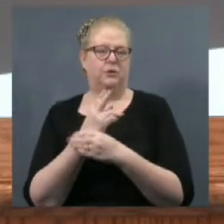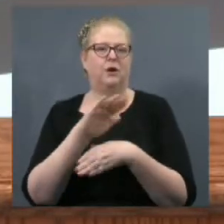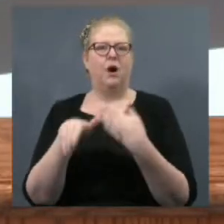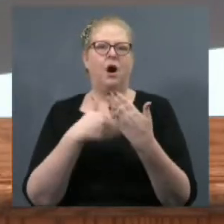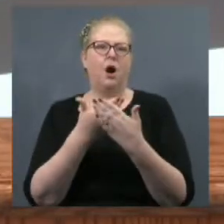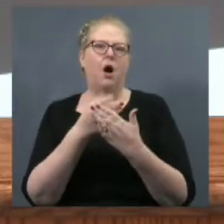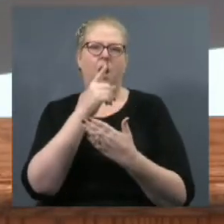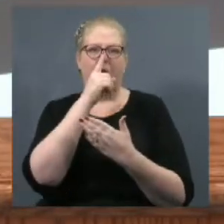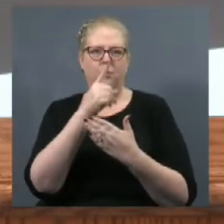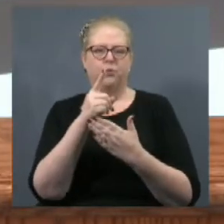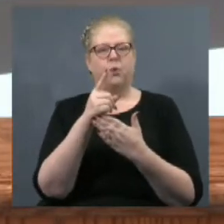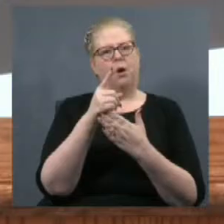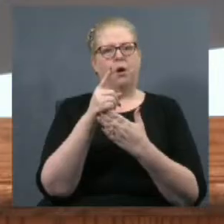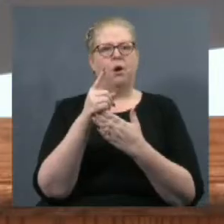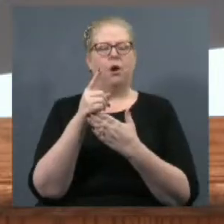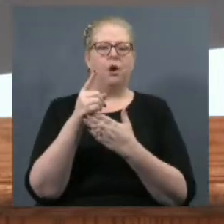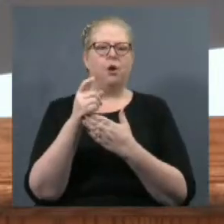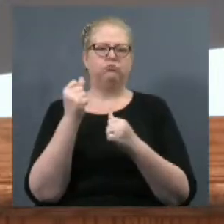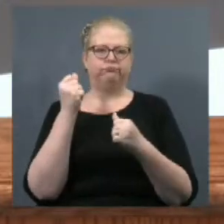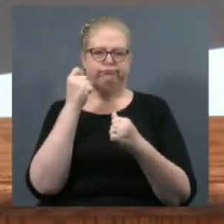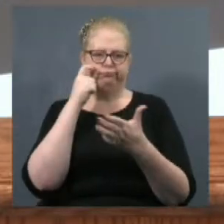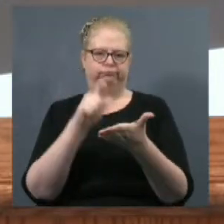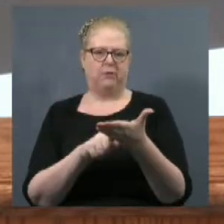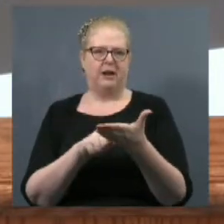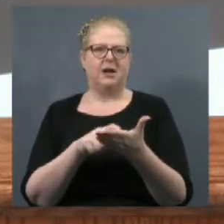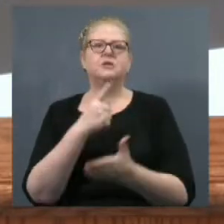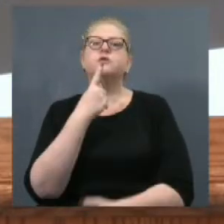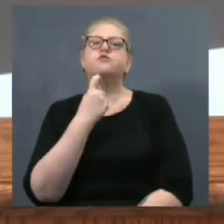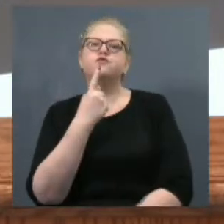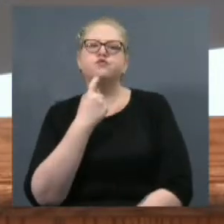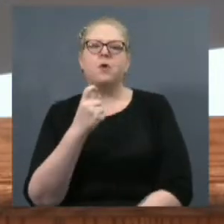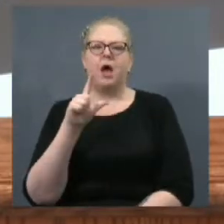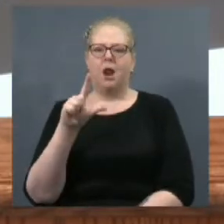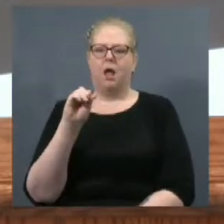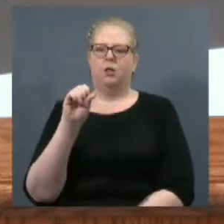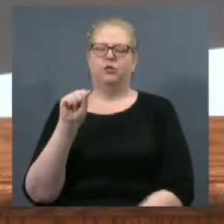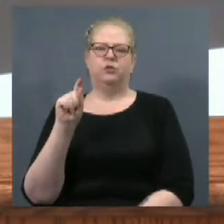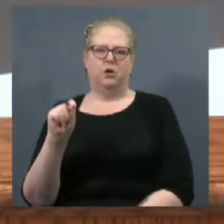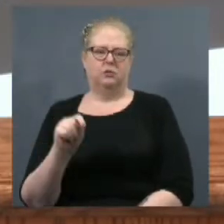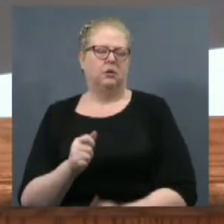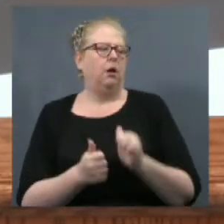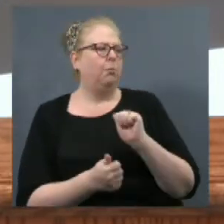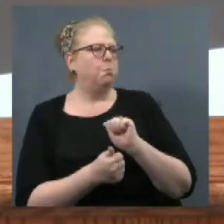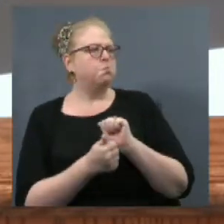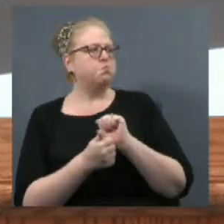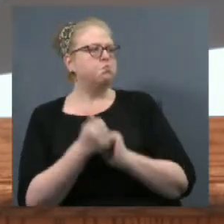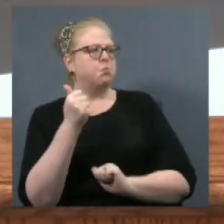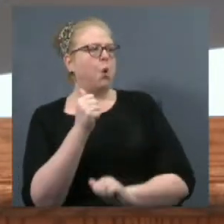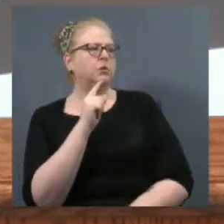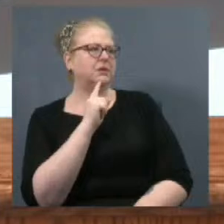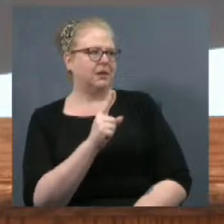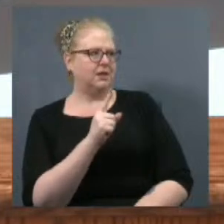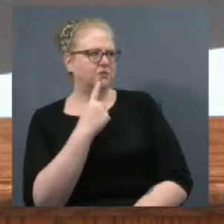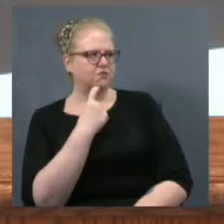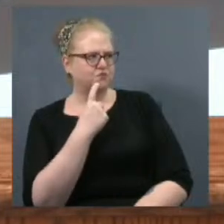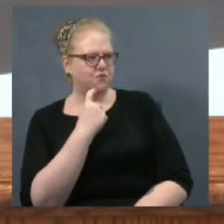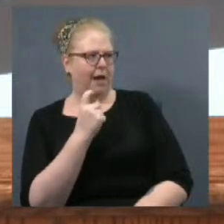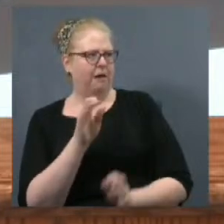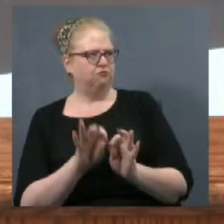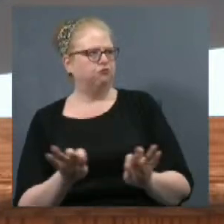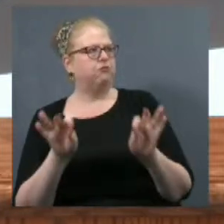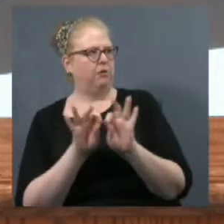categorized in the red as a lost? Most of it is red, yes, sir. Okay, or critical. Yes,